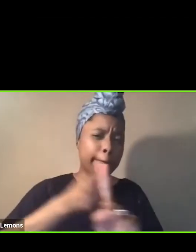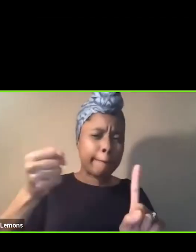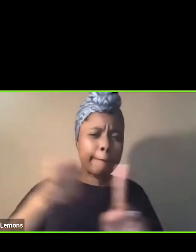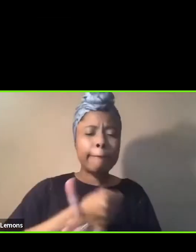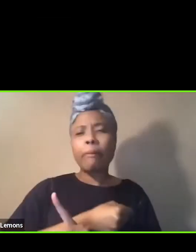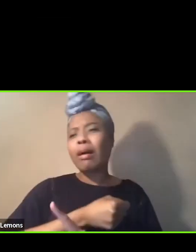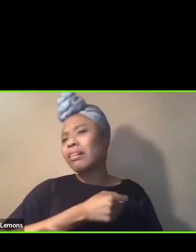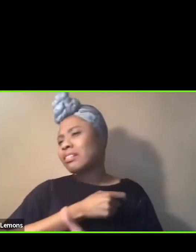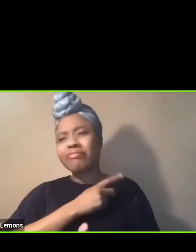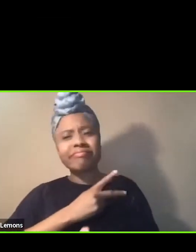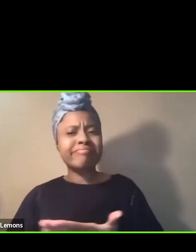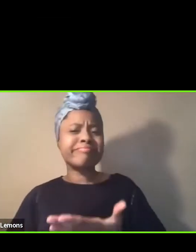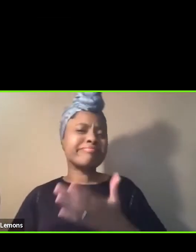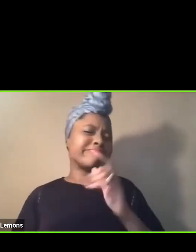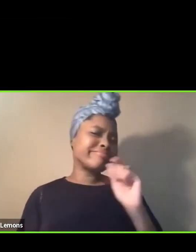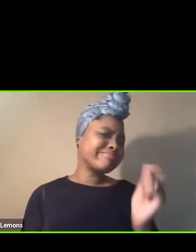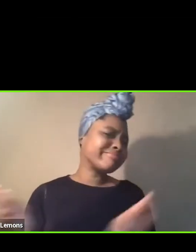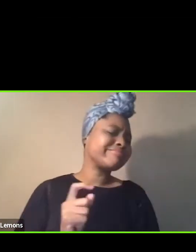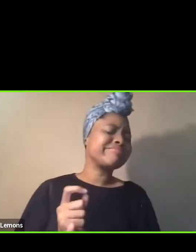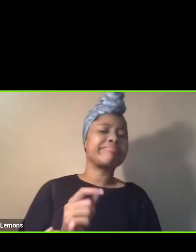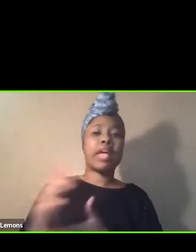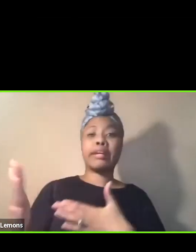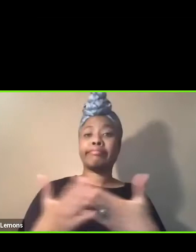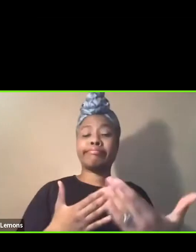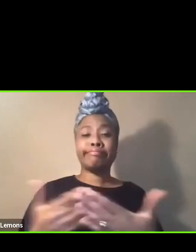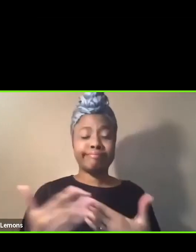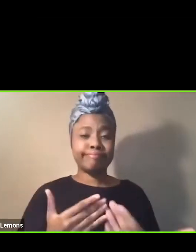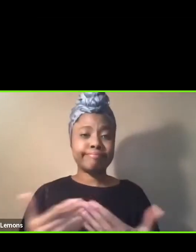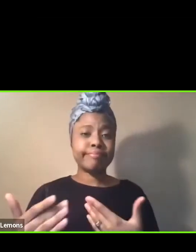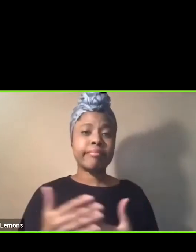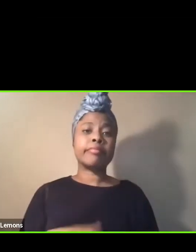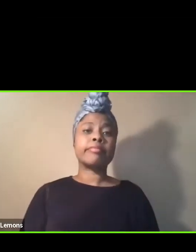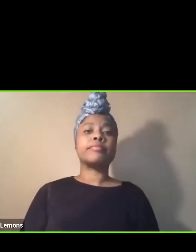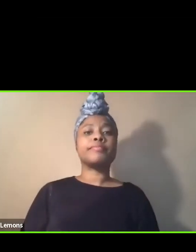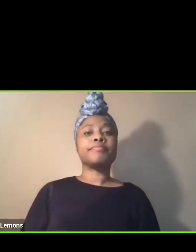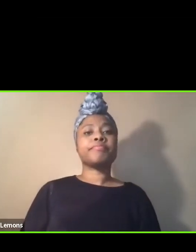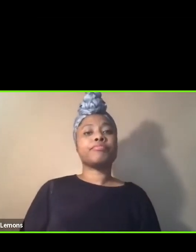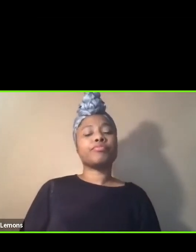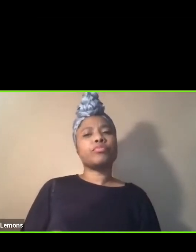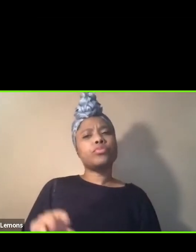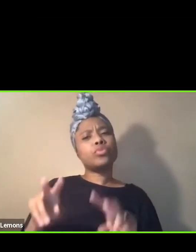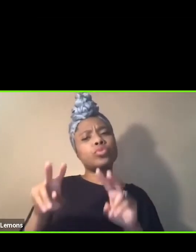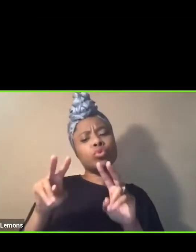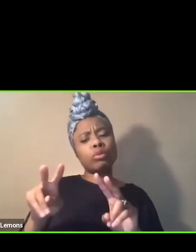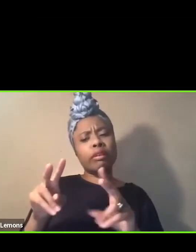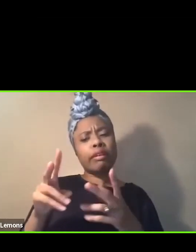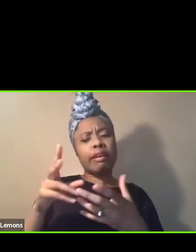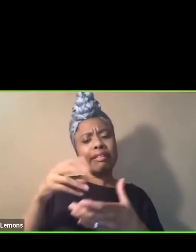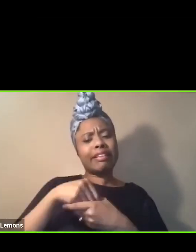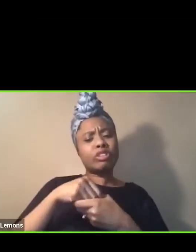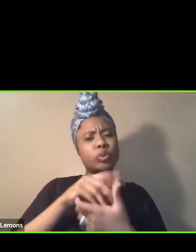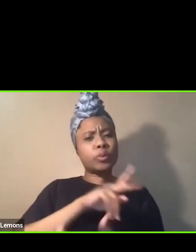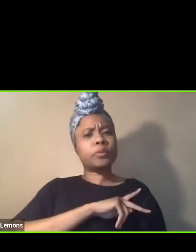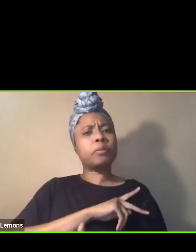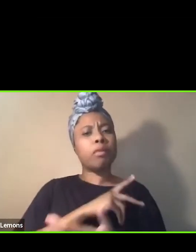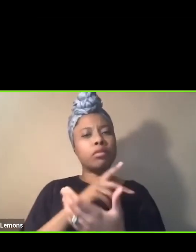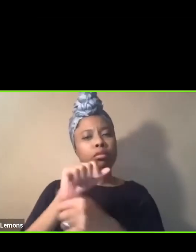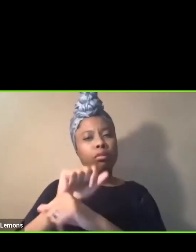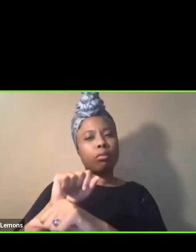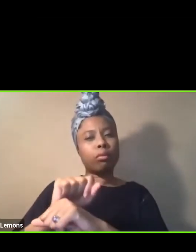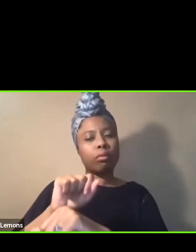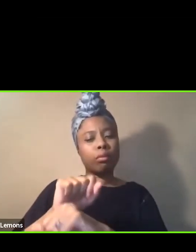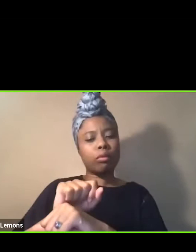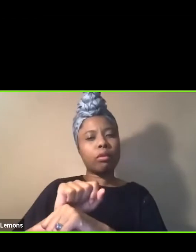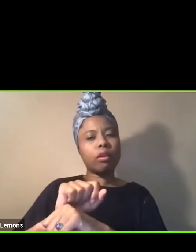change. In any case, when looking at some of the interpersonal efforts that I mentioned earlier, I think that this is a